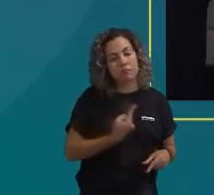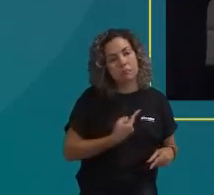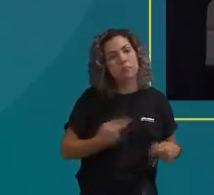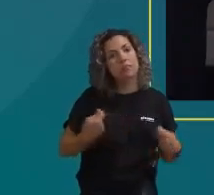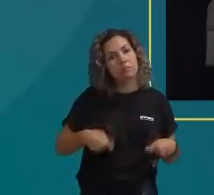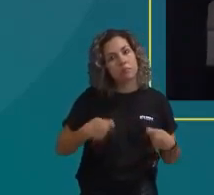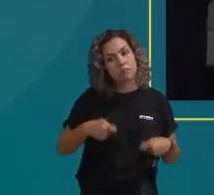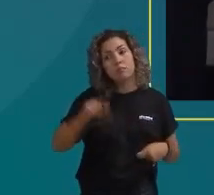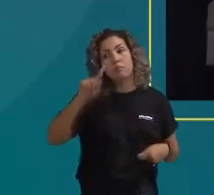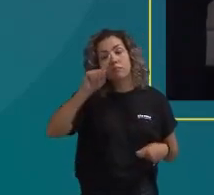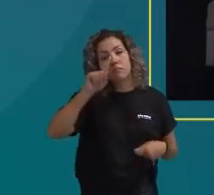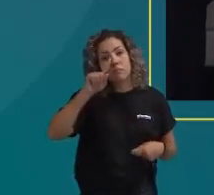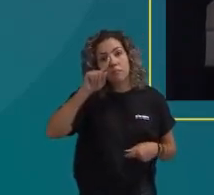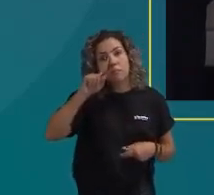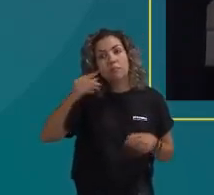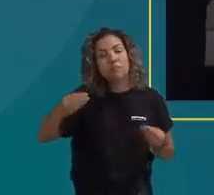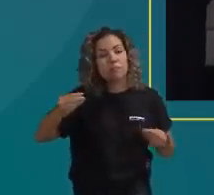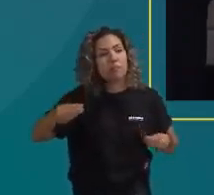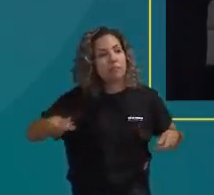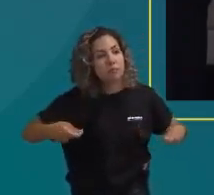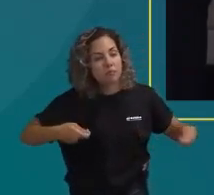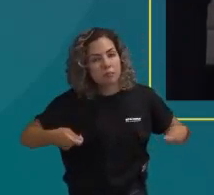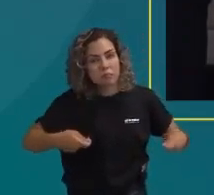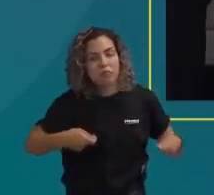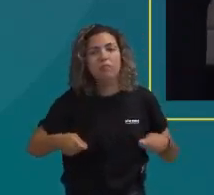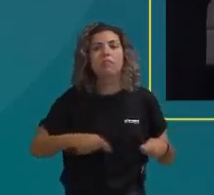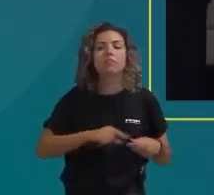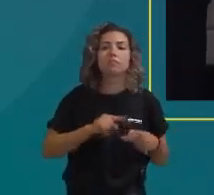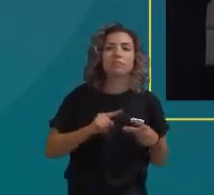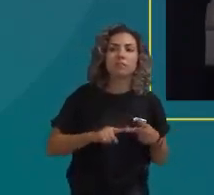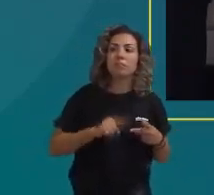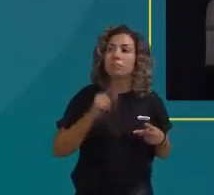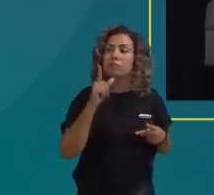be water pollution, anything it can be.